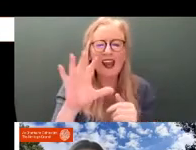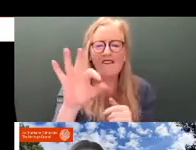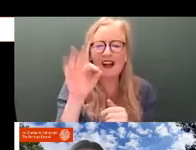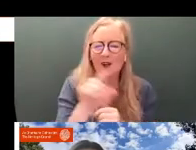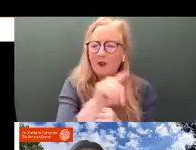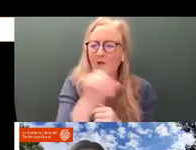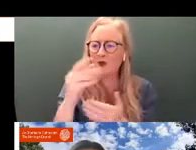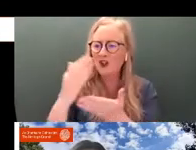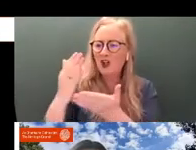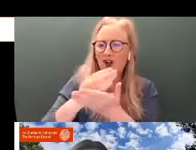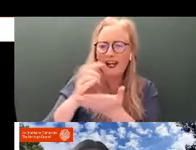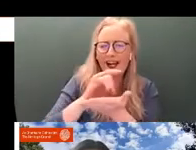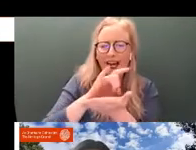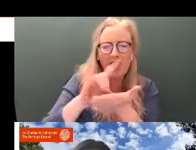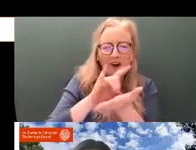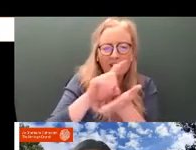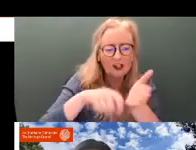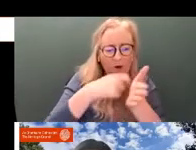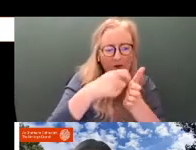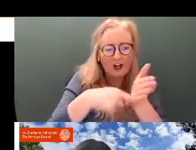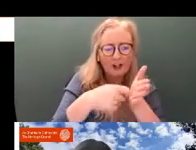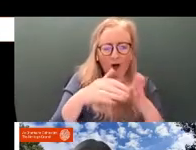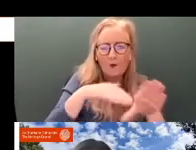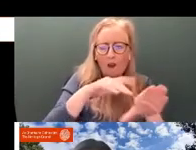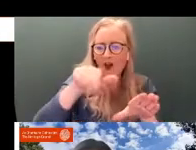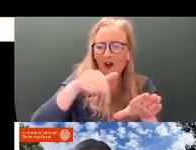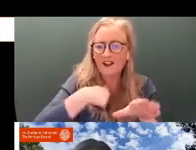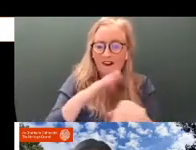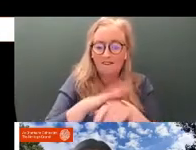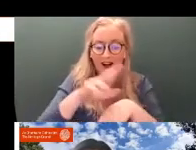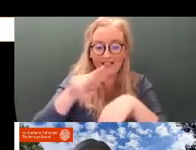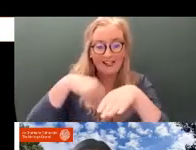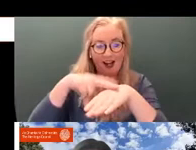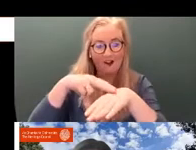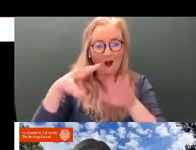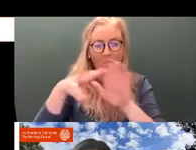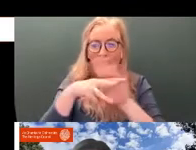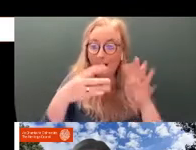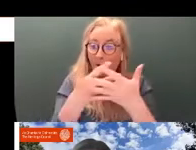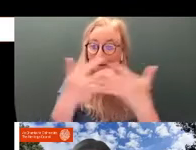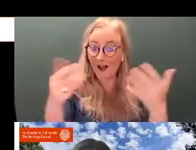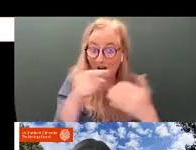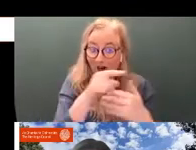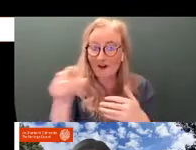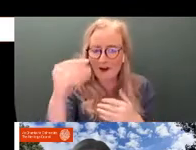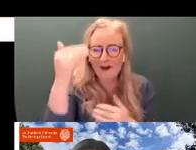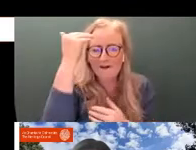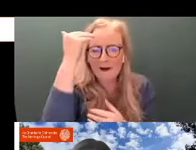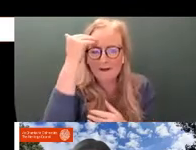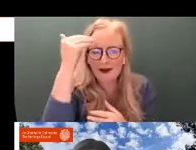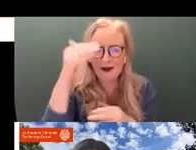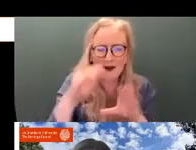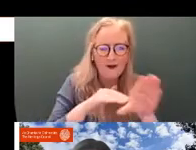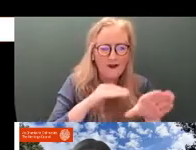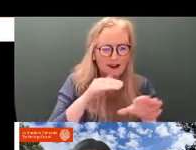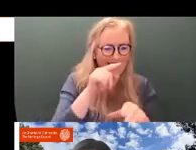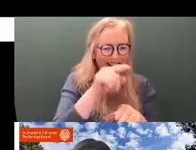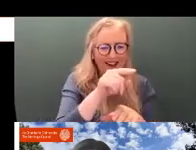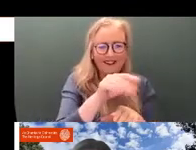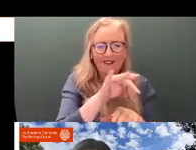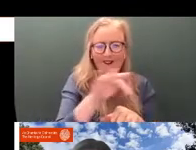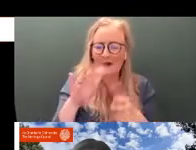share heritage projects with us for National Heritage Week. And many of you will be familiar with that approach from last year.